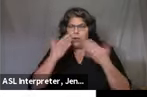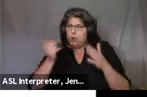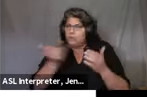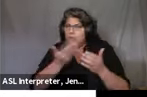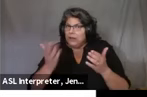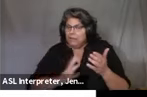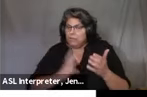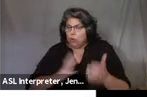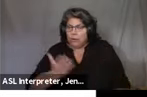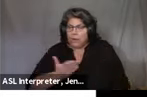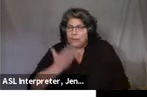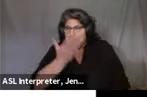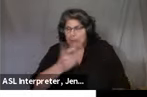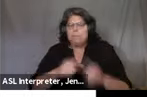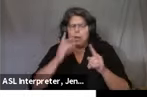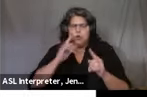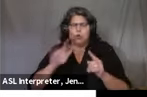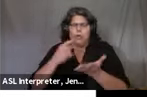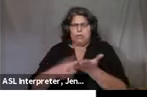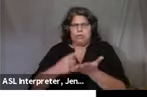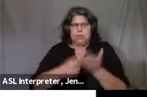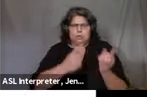there's ongoing conversations.